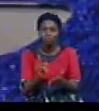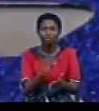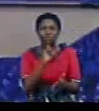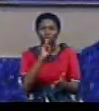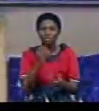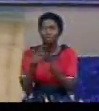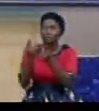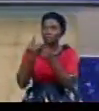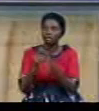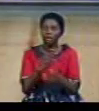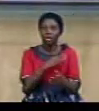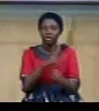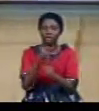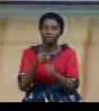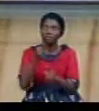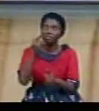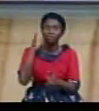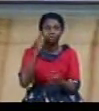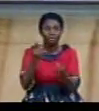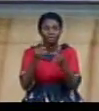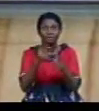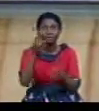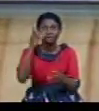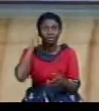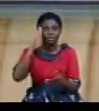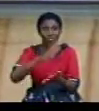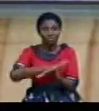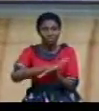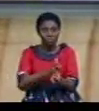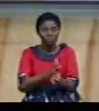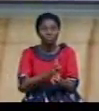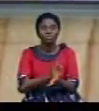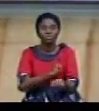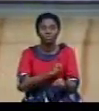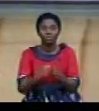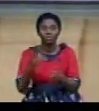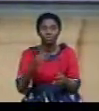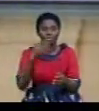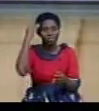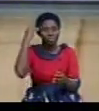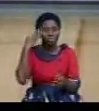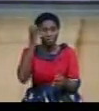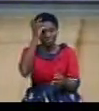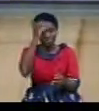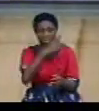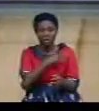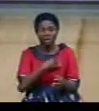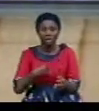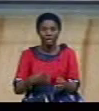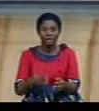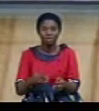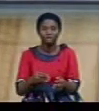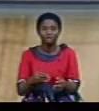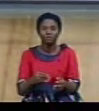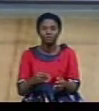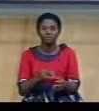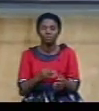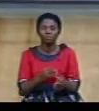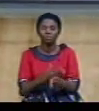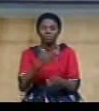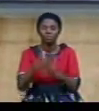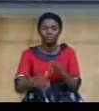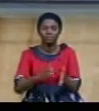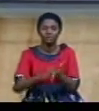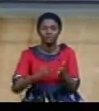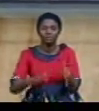it will use the hedge of the devil when he comes he will cleanse and totally take away all the